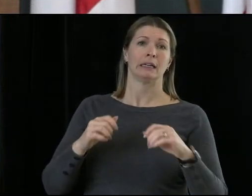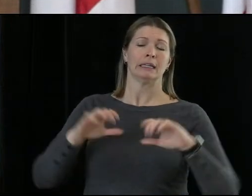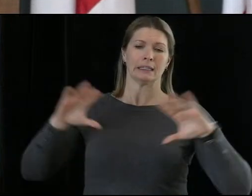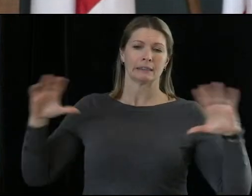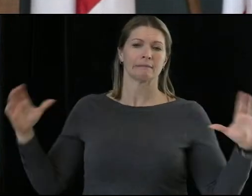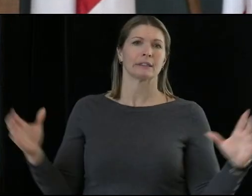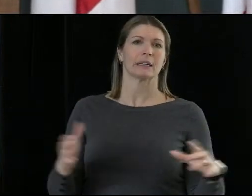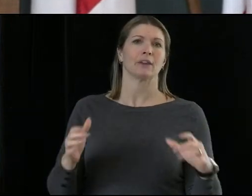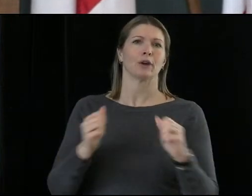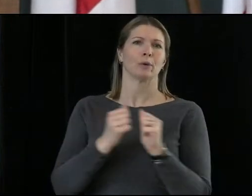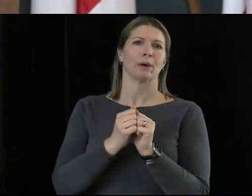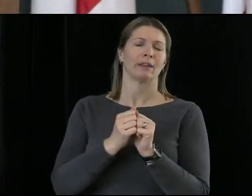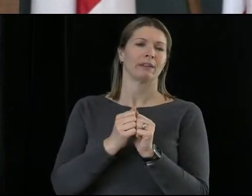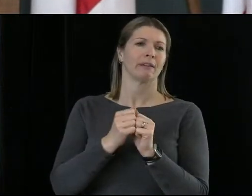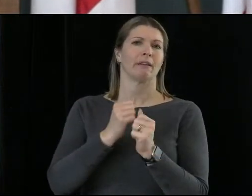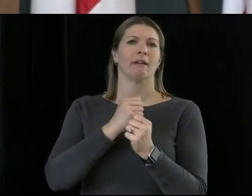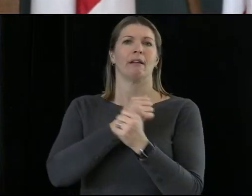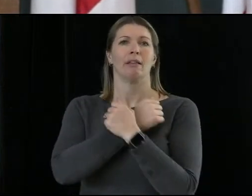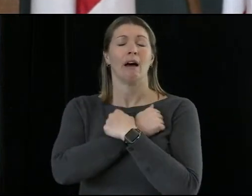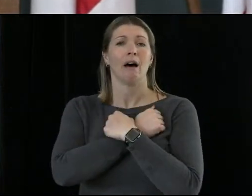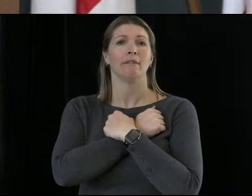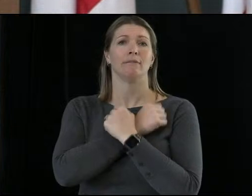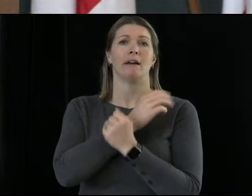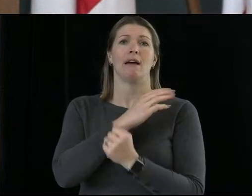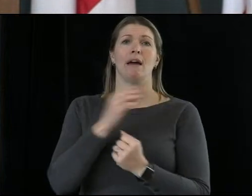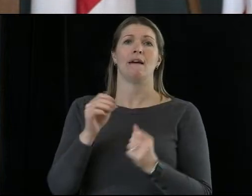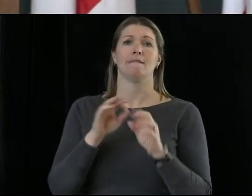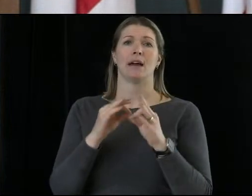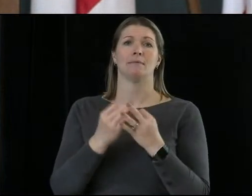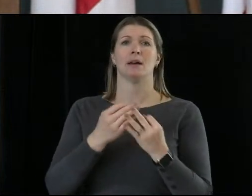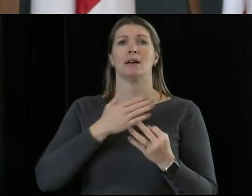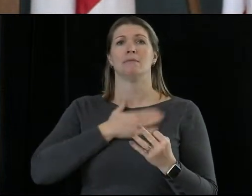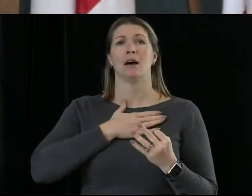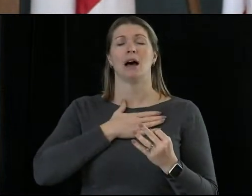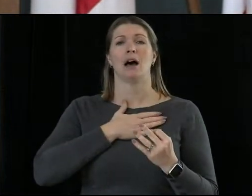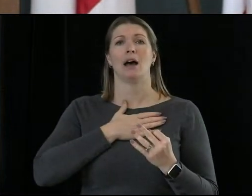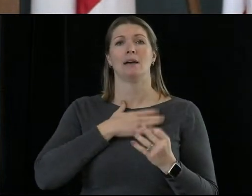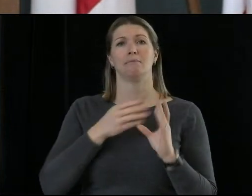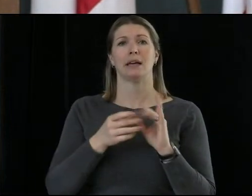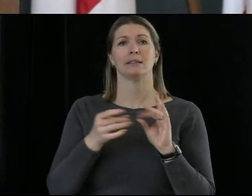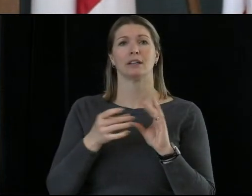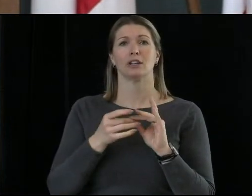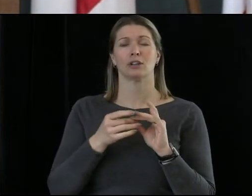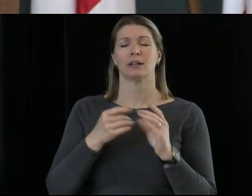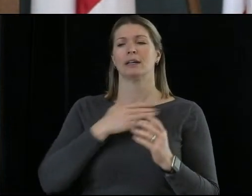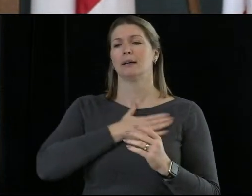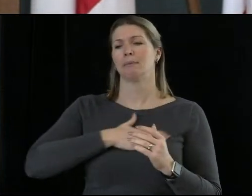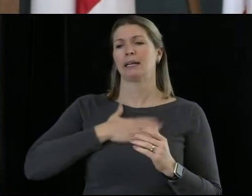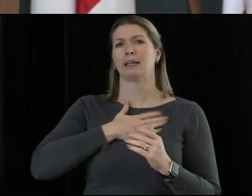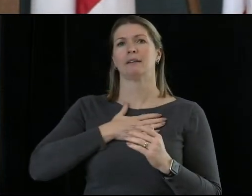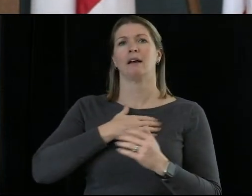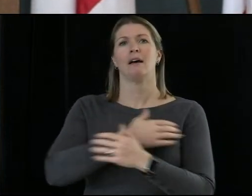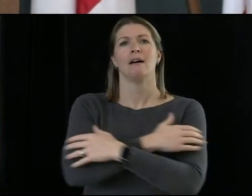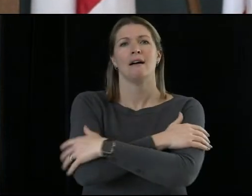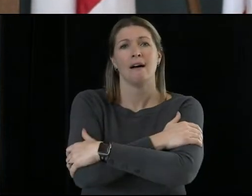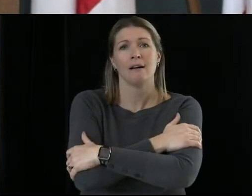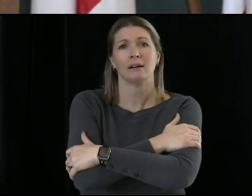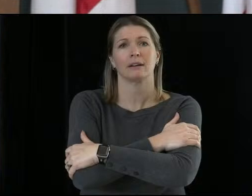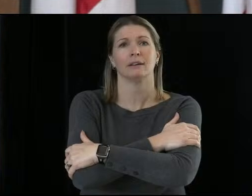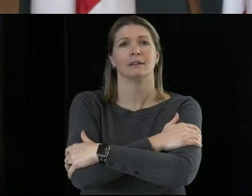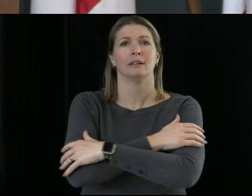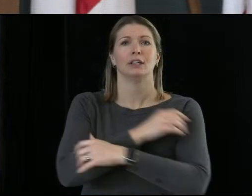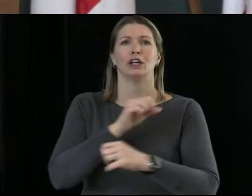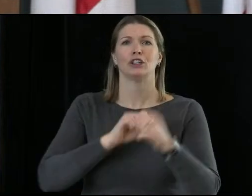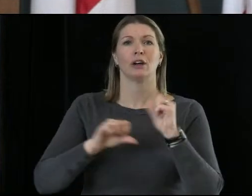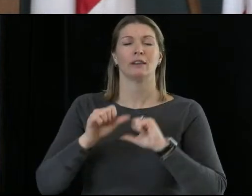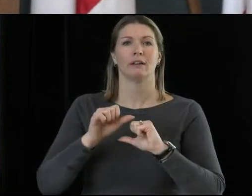family. And my message to you is that you hug deeply and warmly.